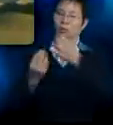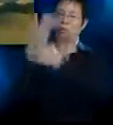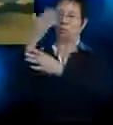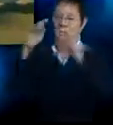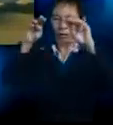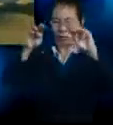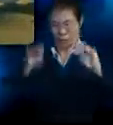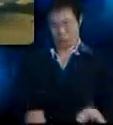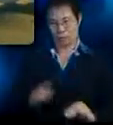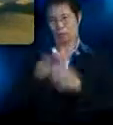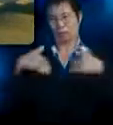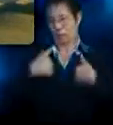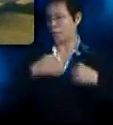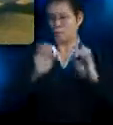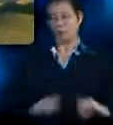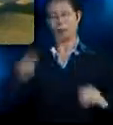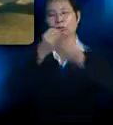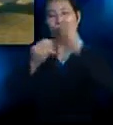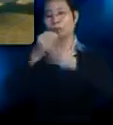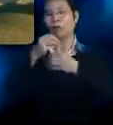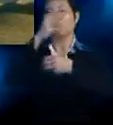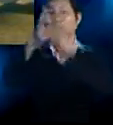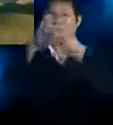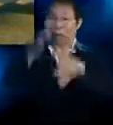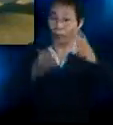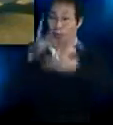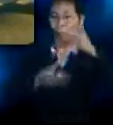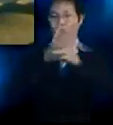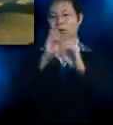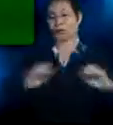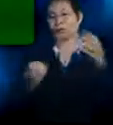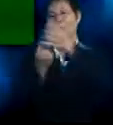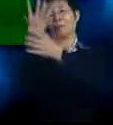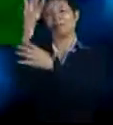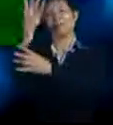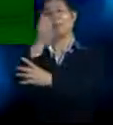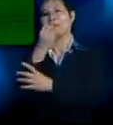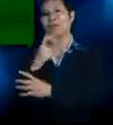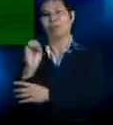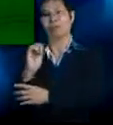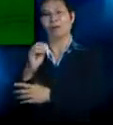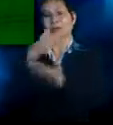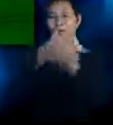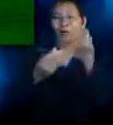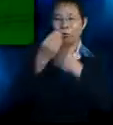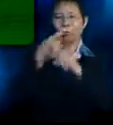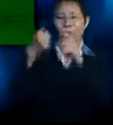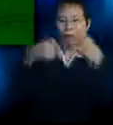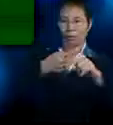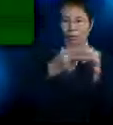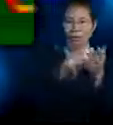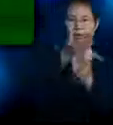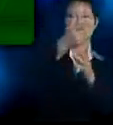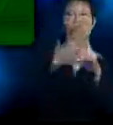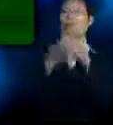Humans and animals would have nothing to eat if the world is without plants. Some of your food comes directly